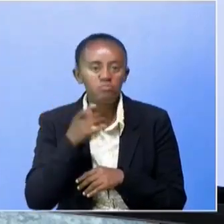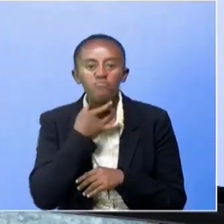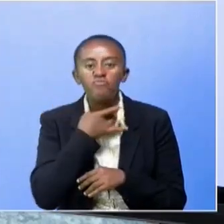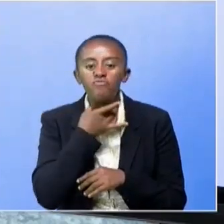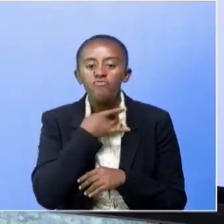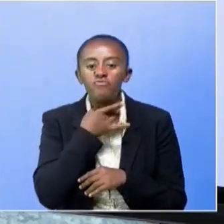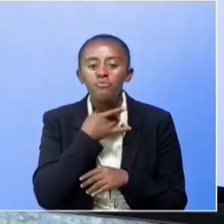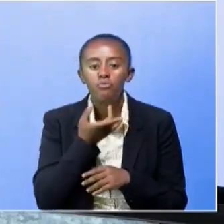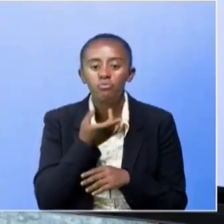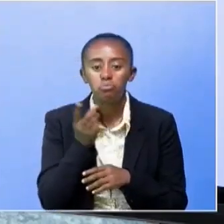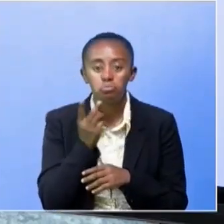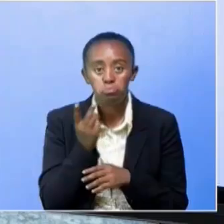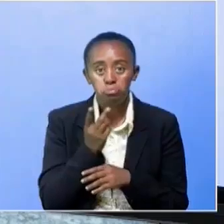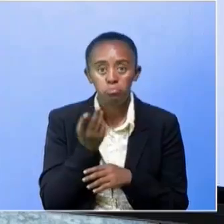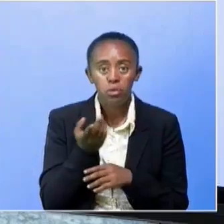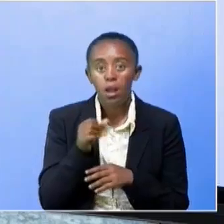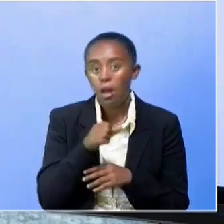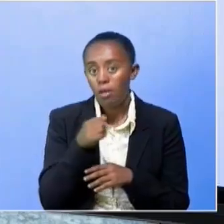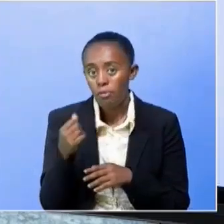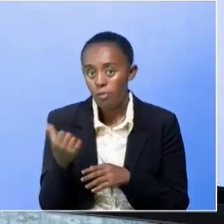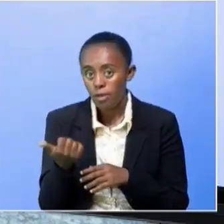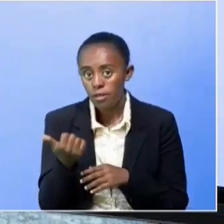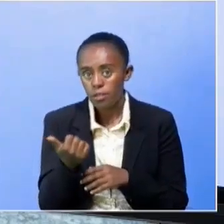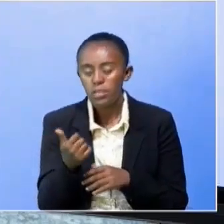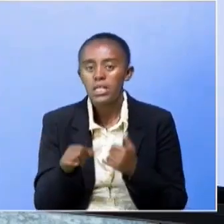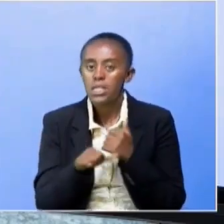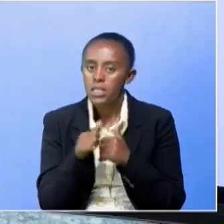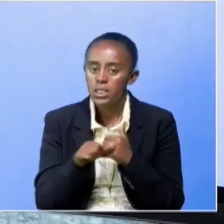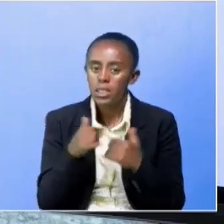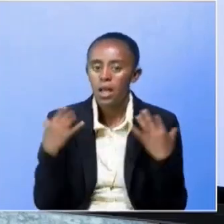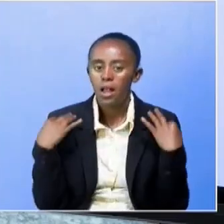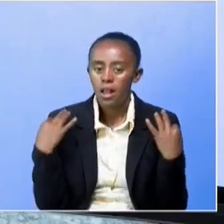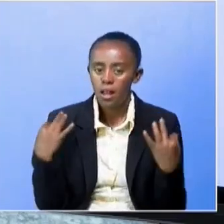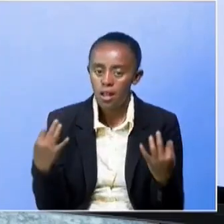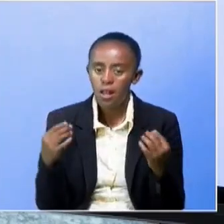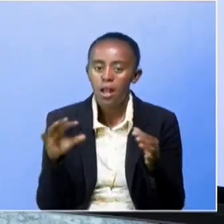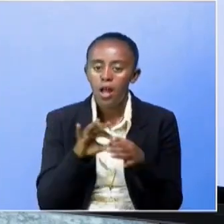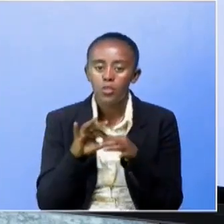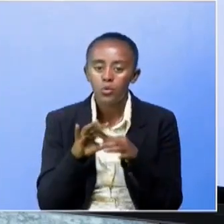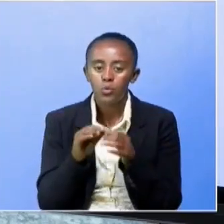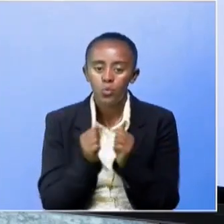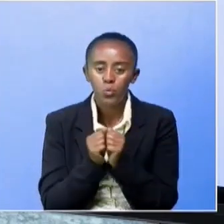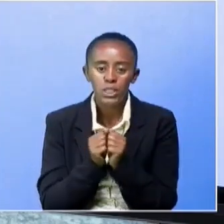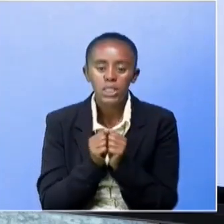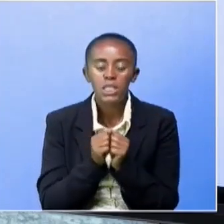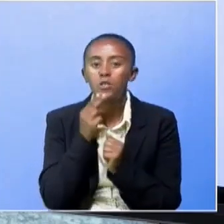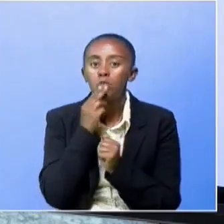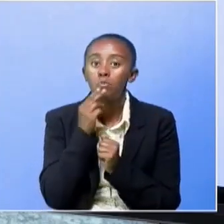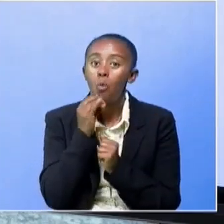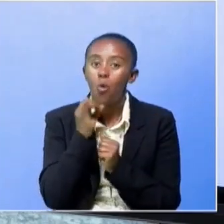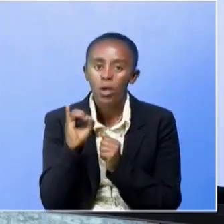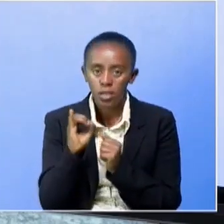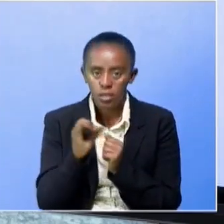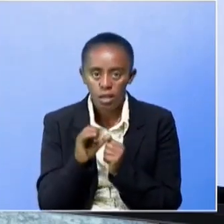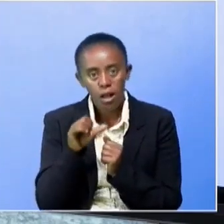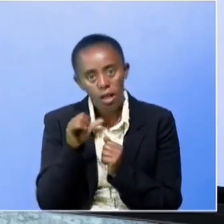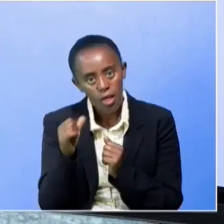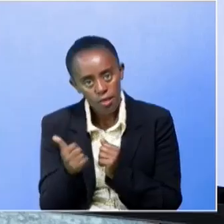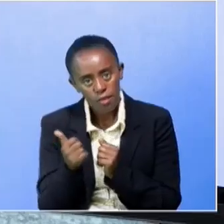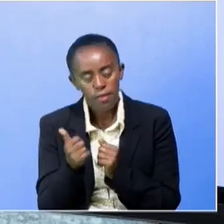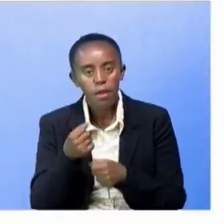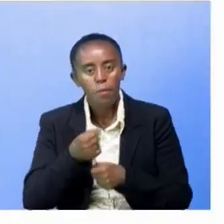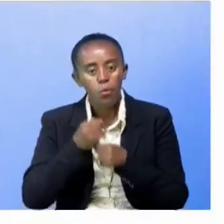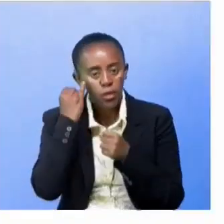So this is another health risk associated with smoking. Another supporting